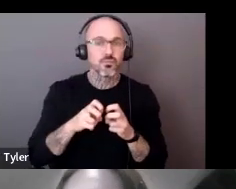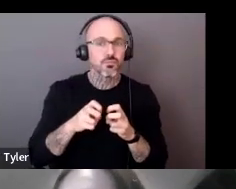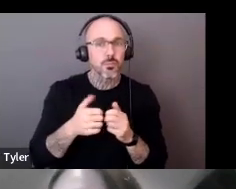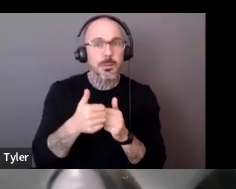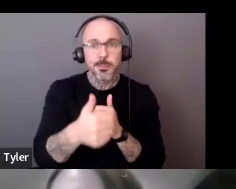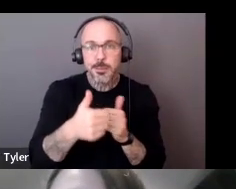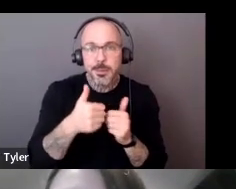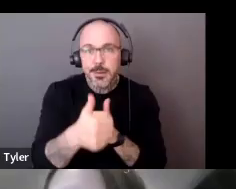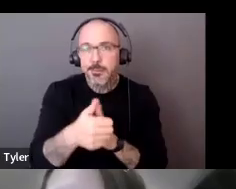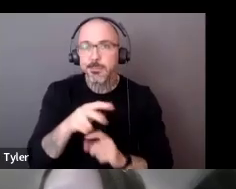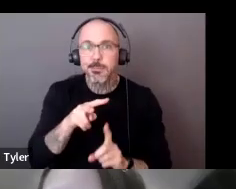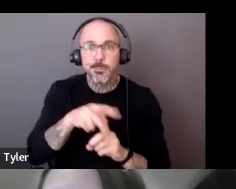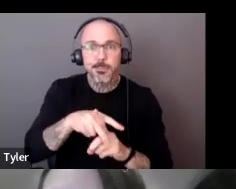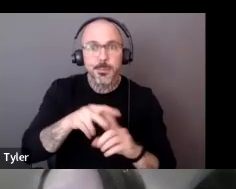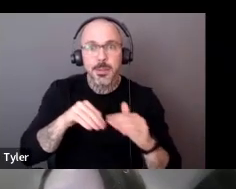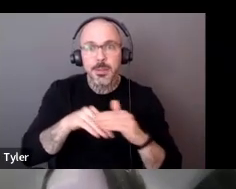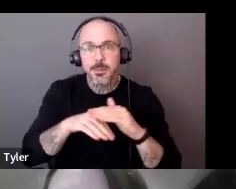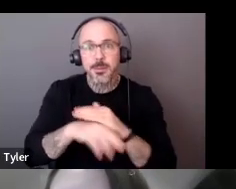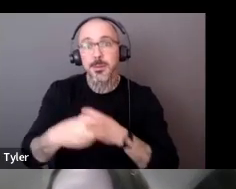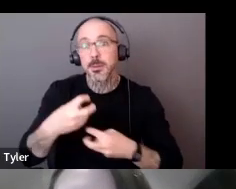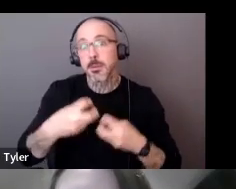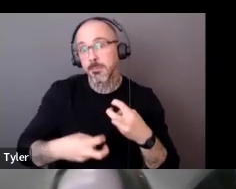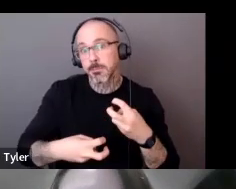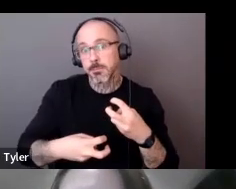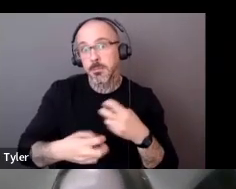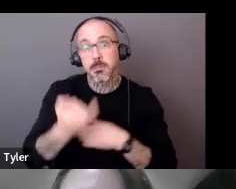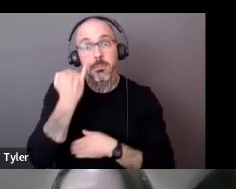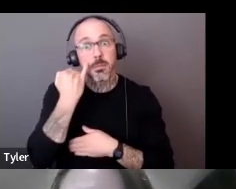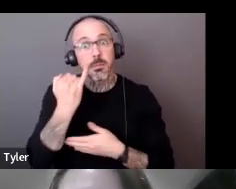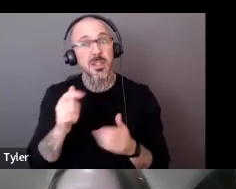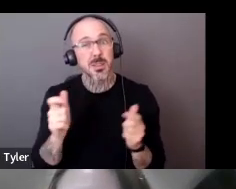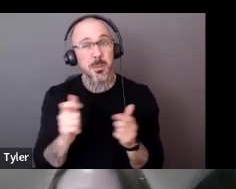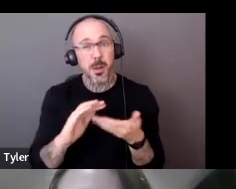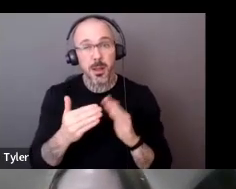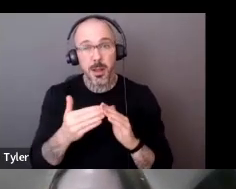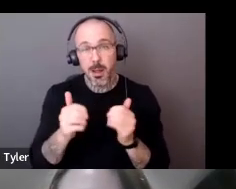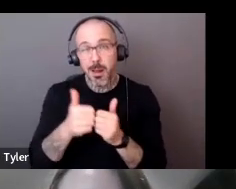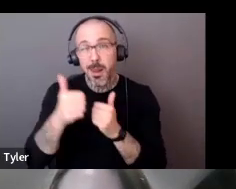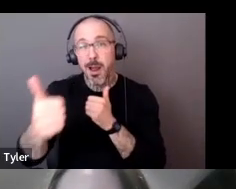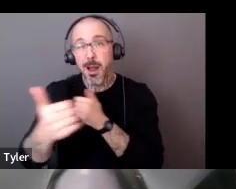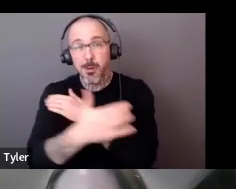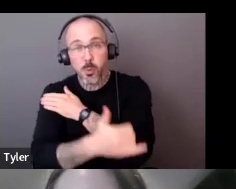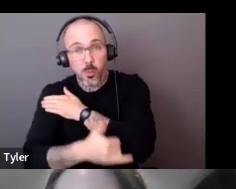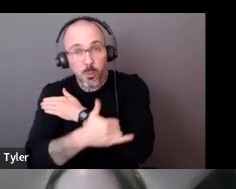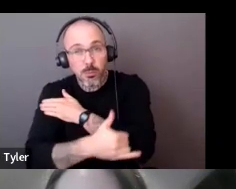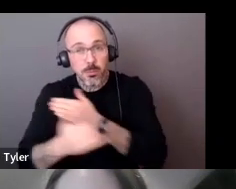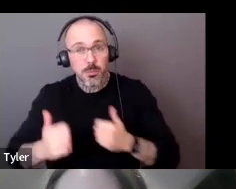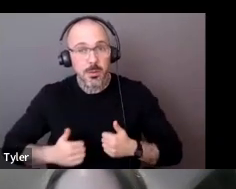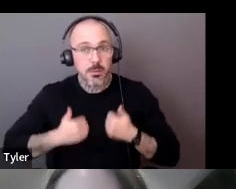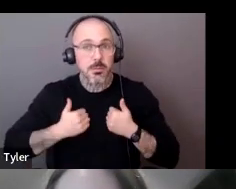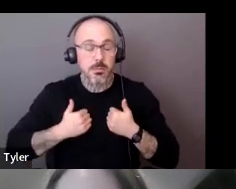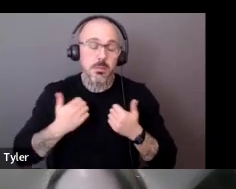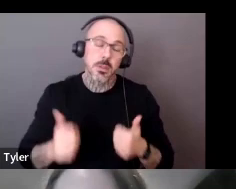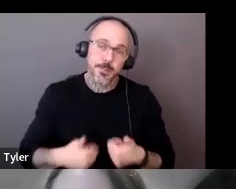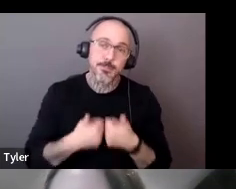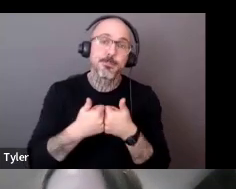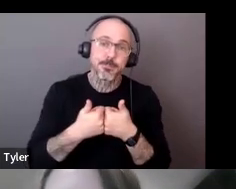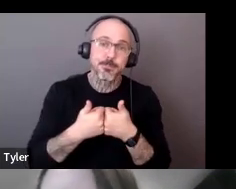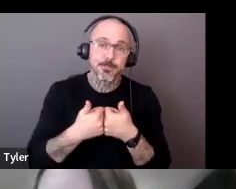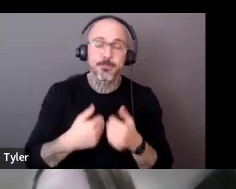especially hard in a small town. I don't drive, so sometimes to get